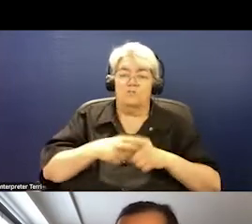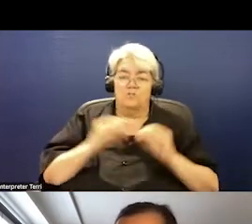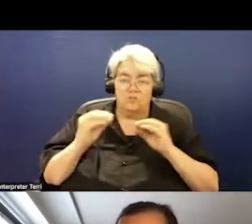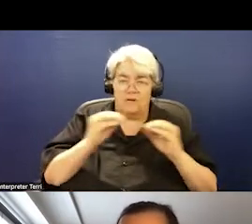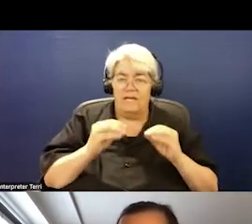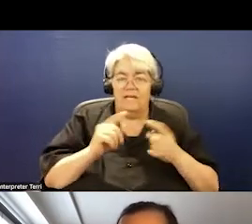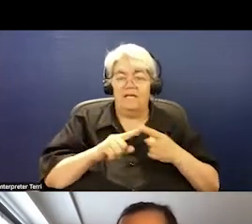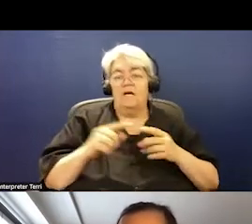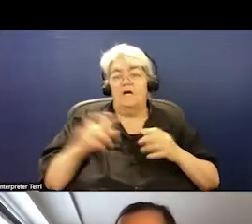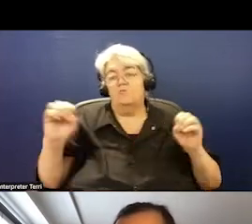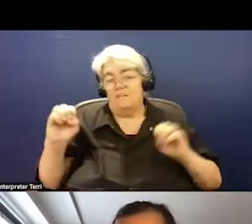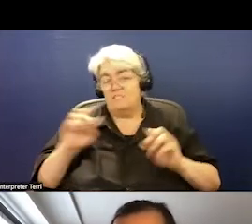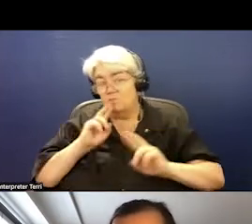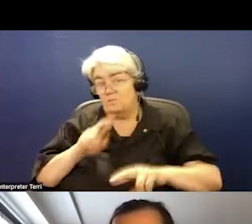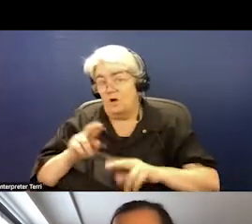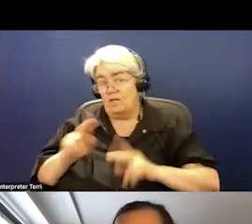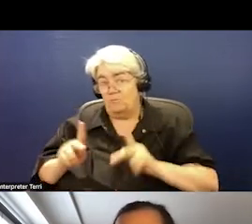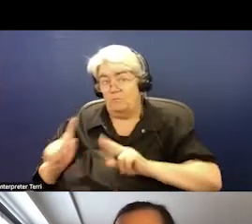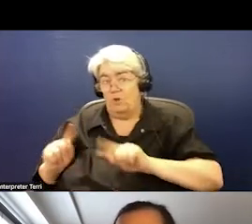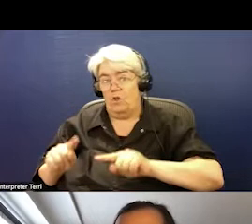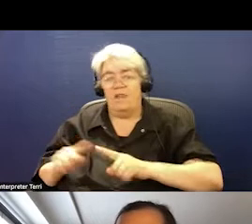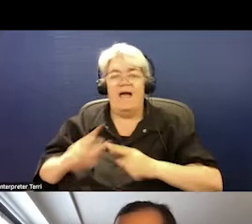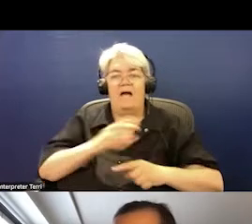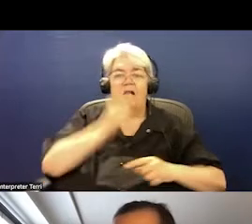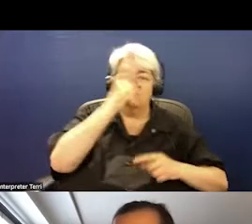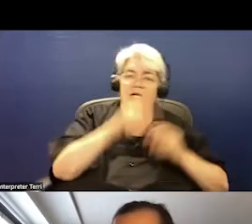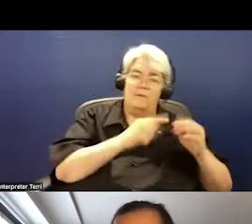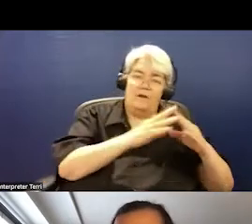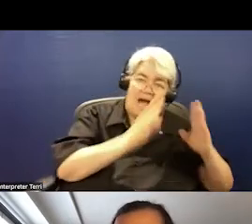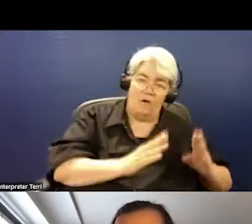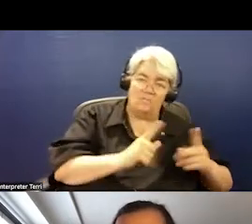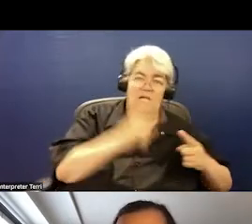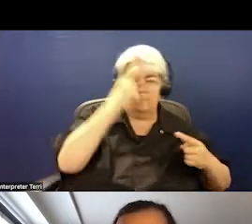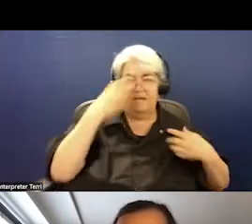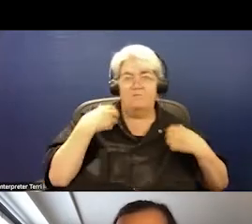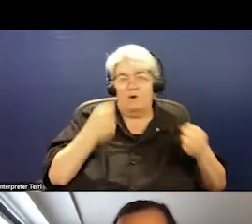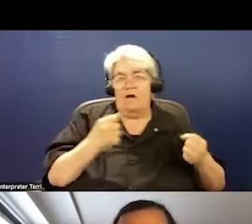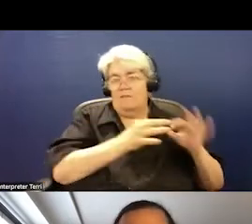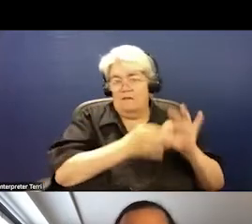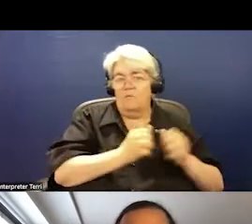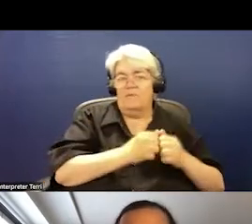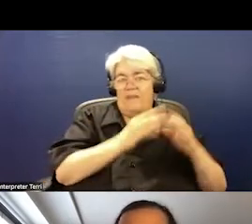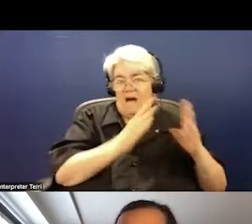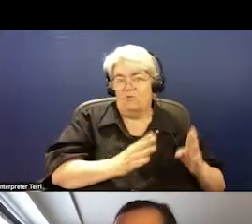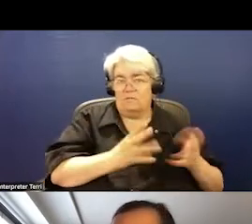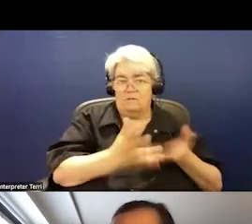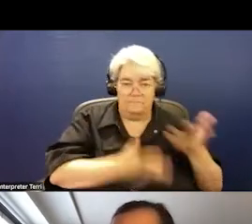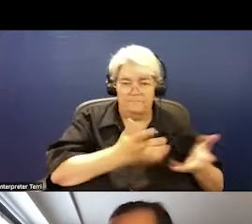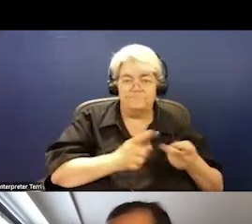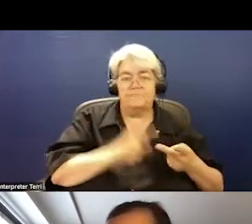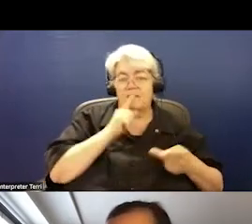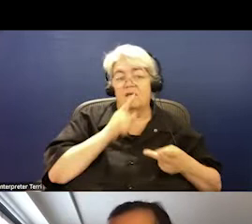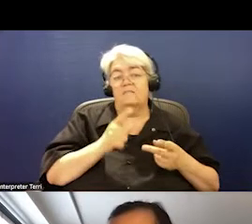housing support staff and really integrating behavioral health and housing-related services wherever possible. There's great value